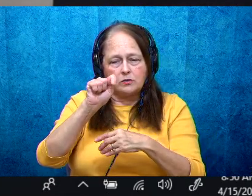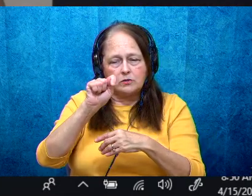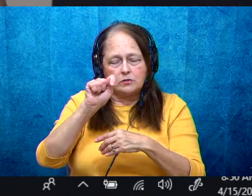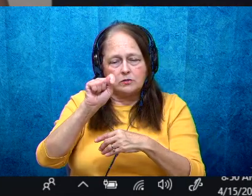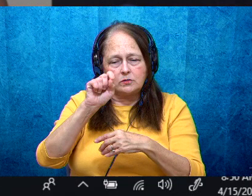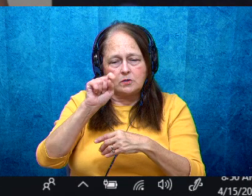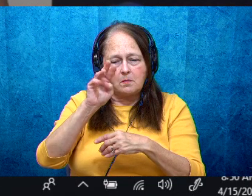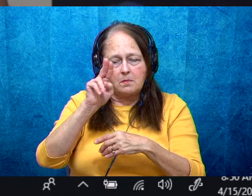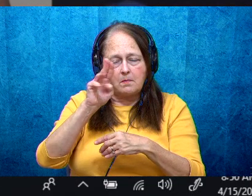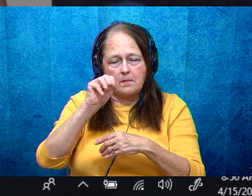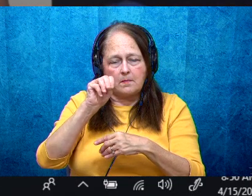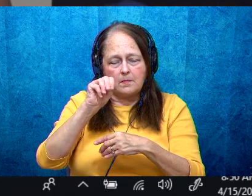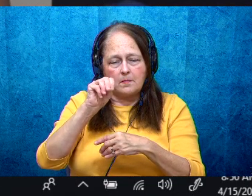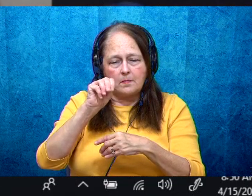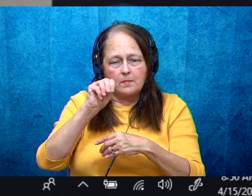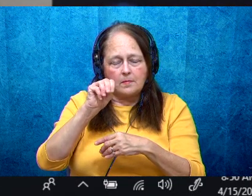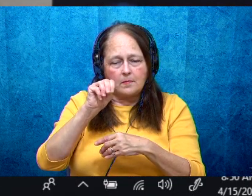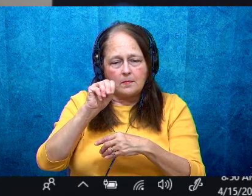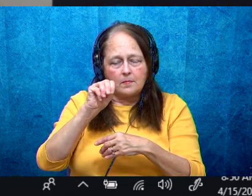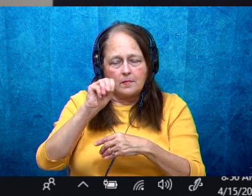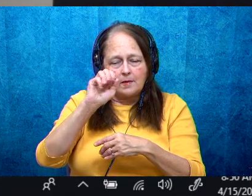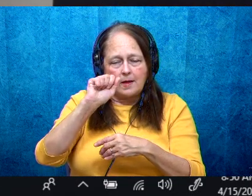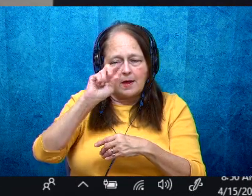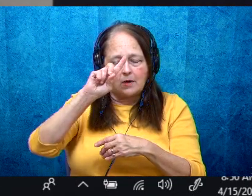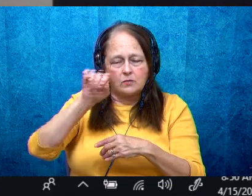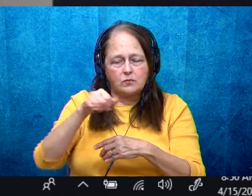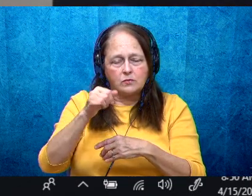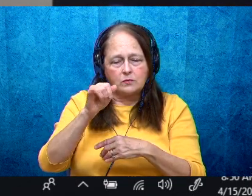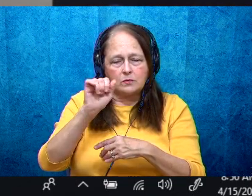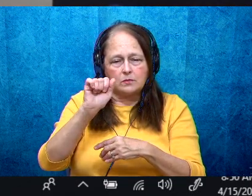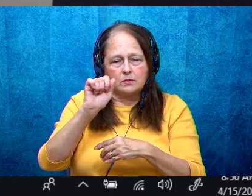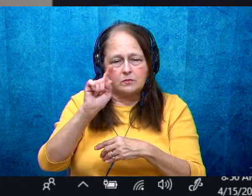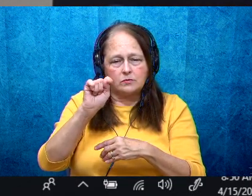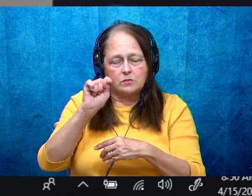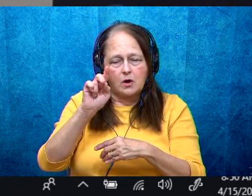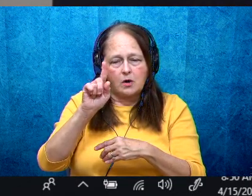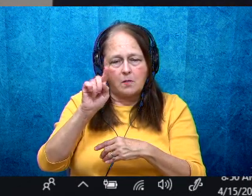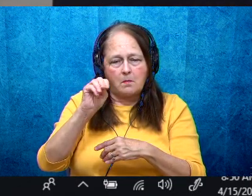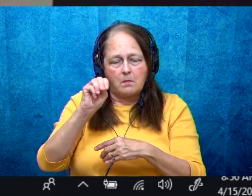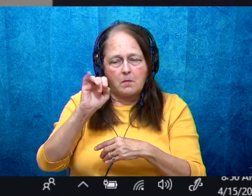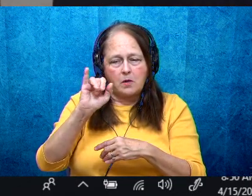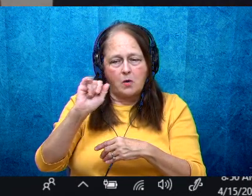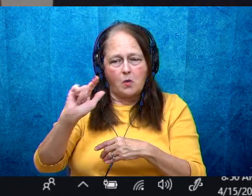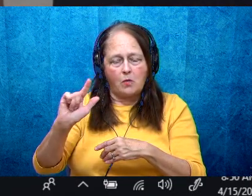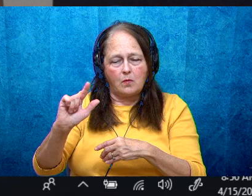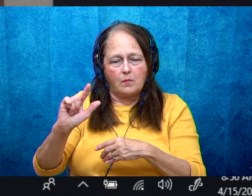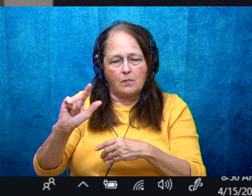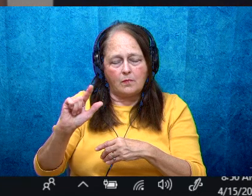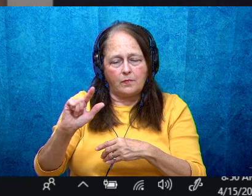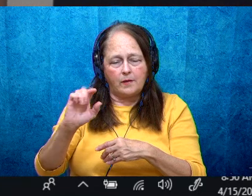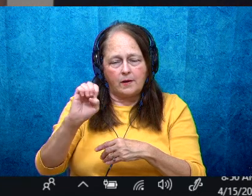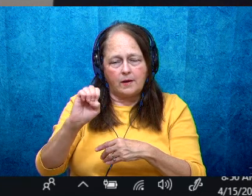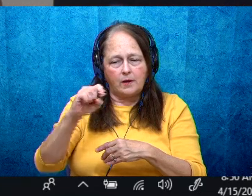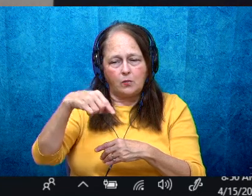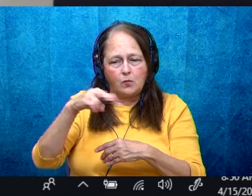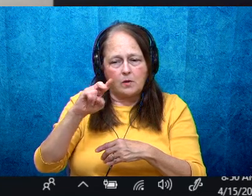and we're going to make it an adjective and call that the autumnal equinox?